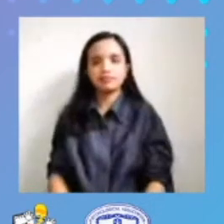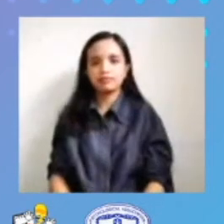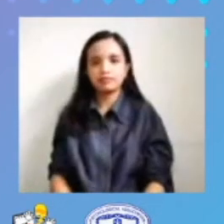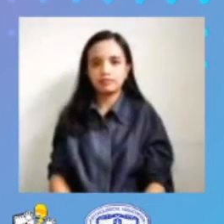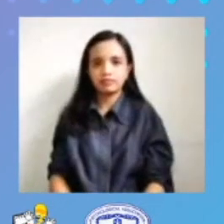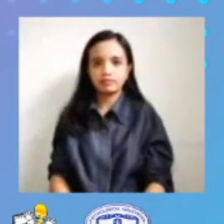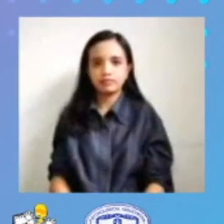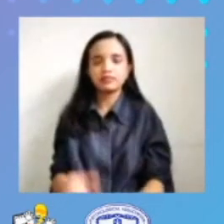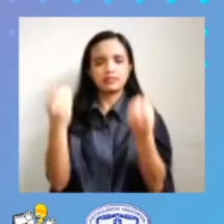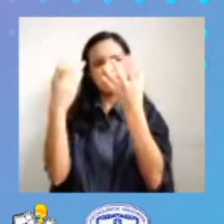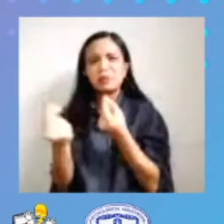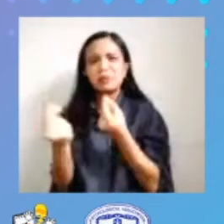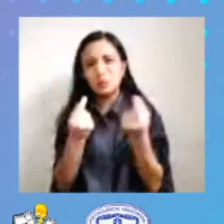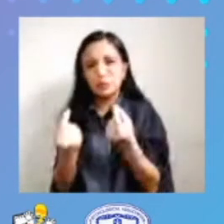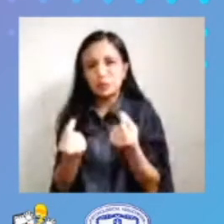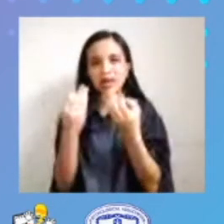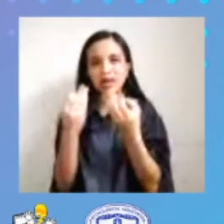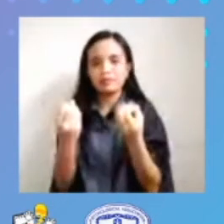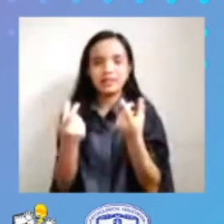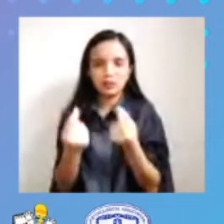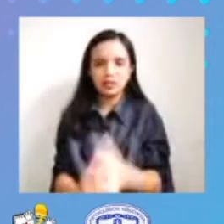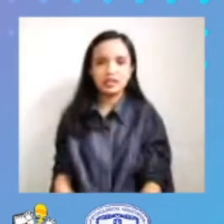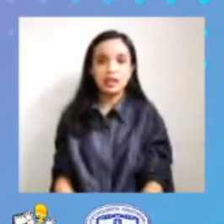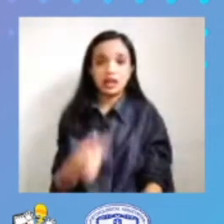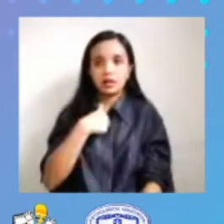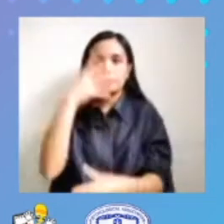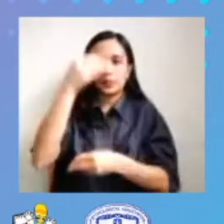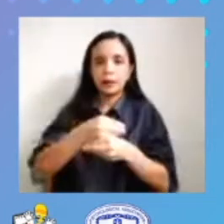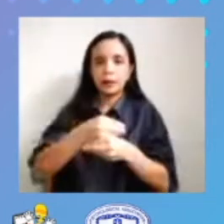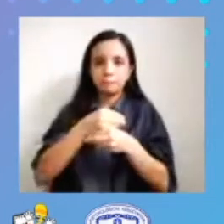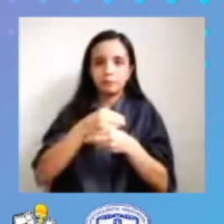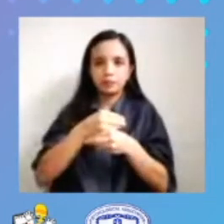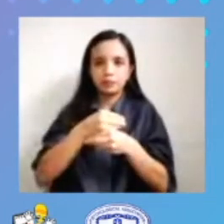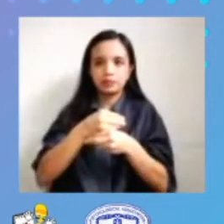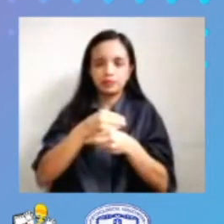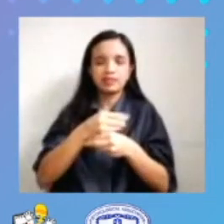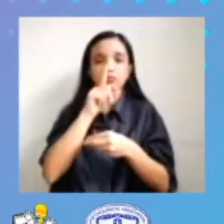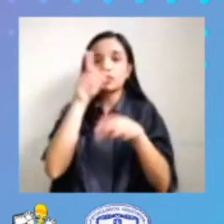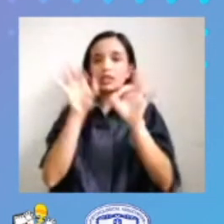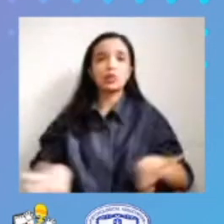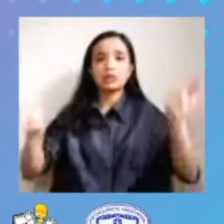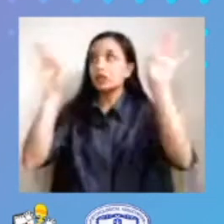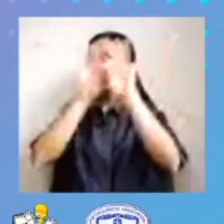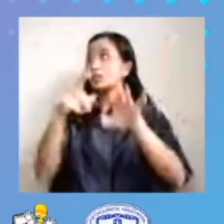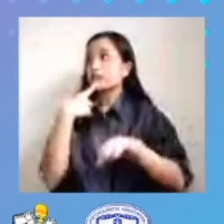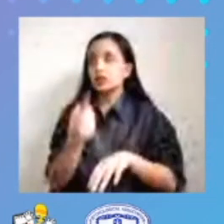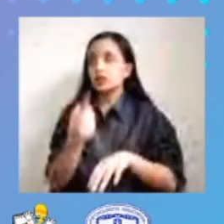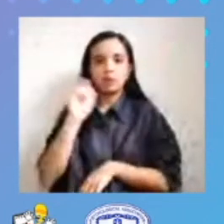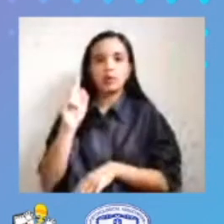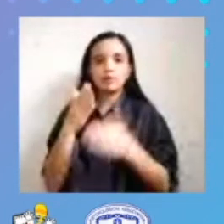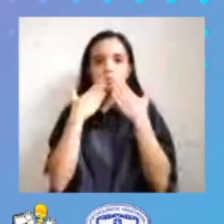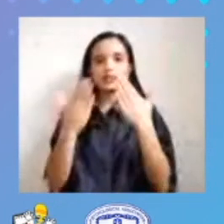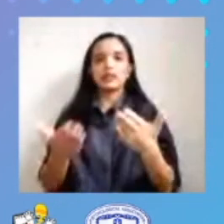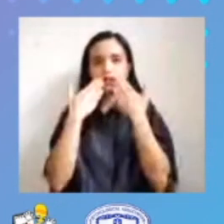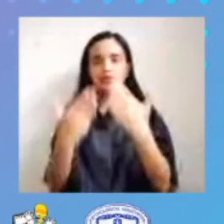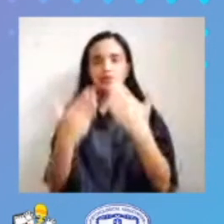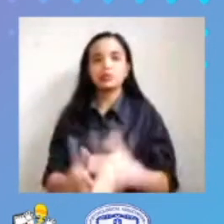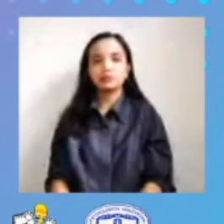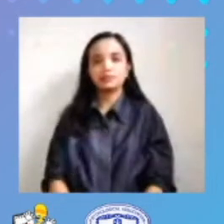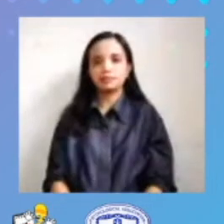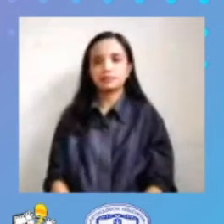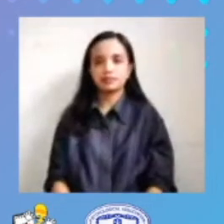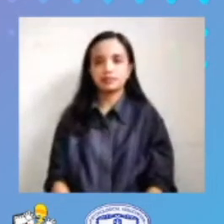And kasi you can incorporate exercise into your lifestyle, pero it might just end up like a